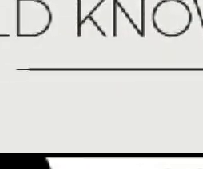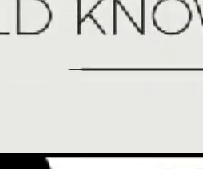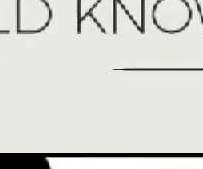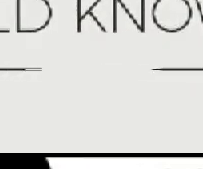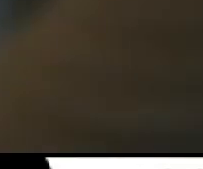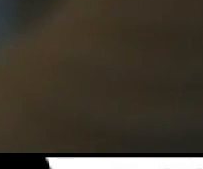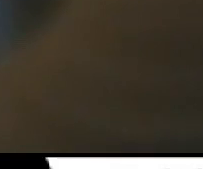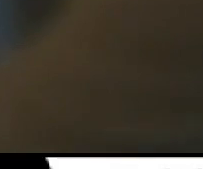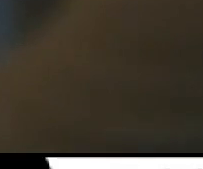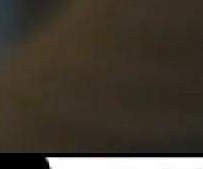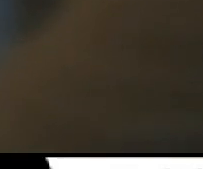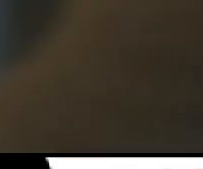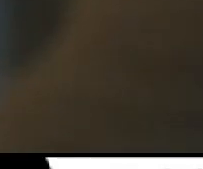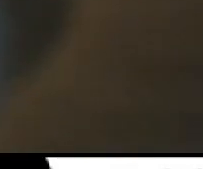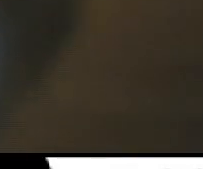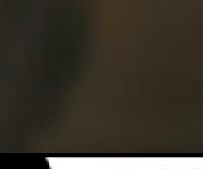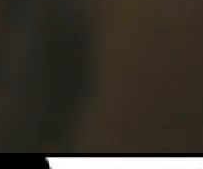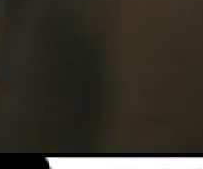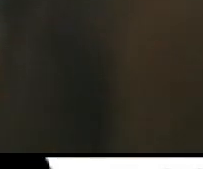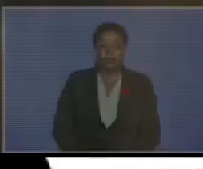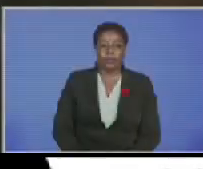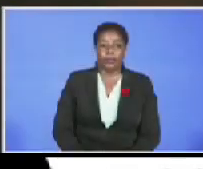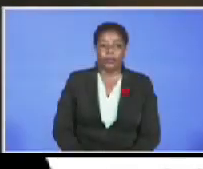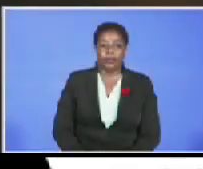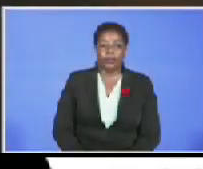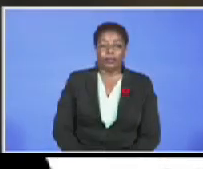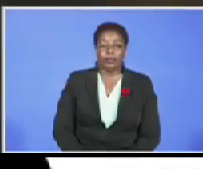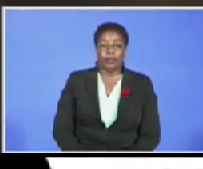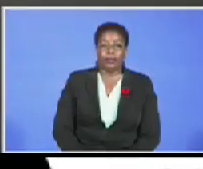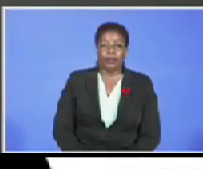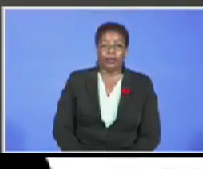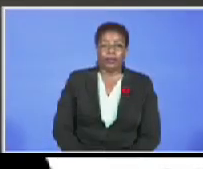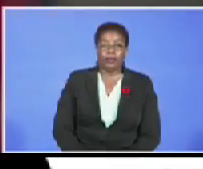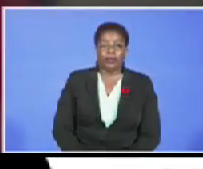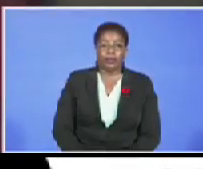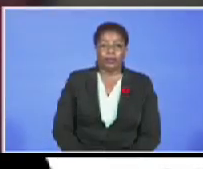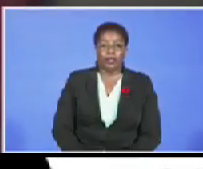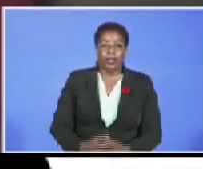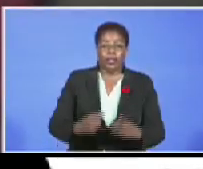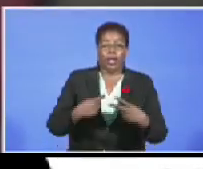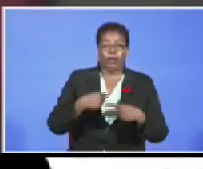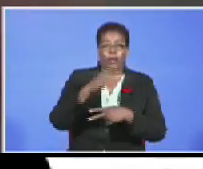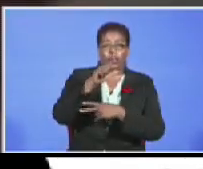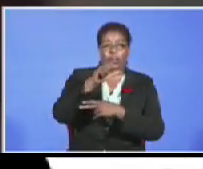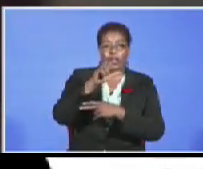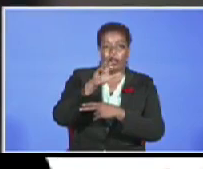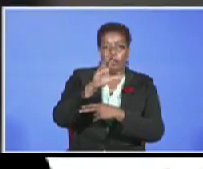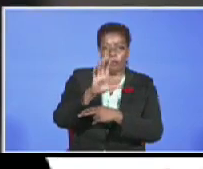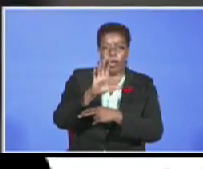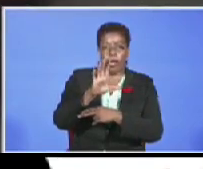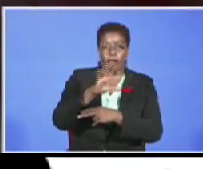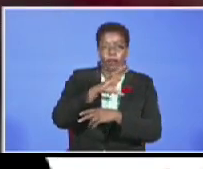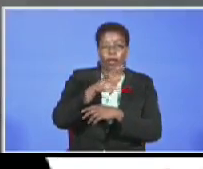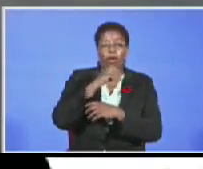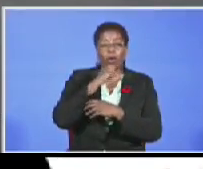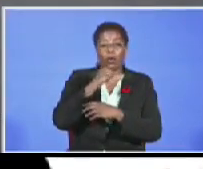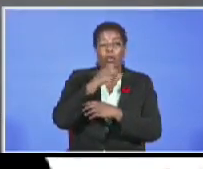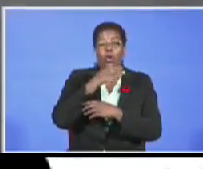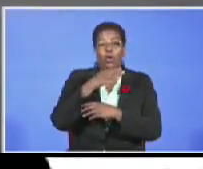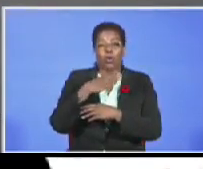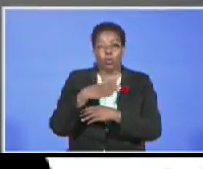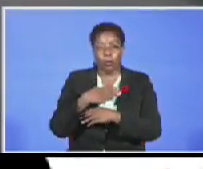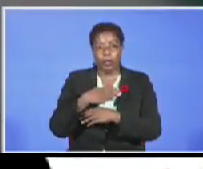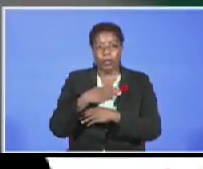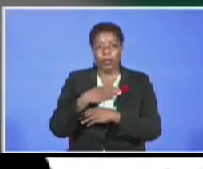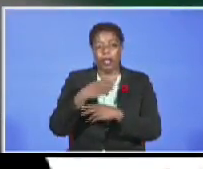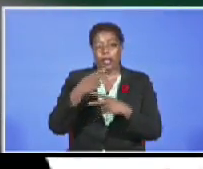Approximately 1 in 700 babies born in the U.S. has Down syndrome, and a 35-year-old woman has a 1 in 350 chance of having a child with